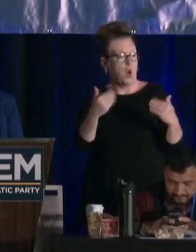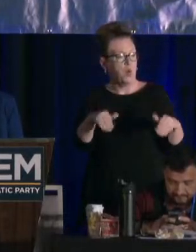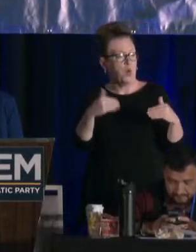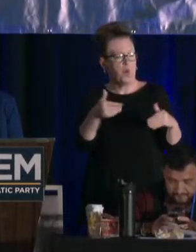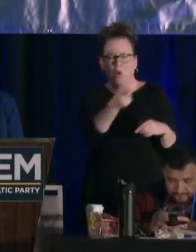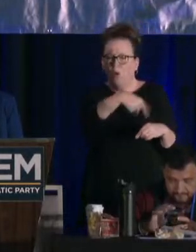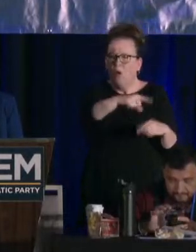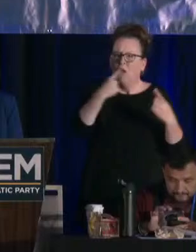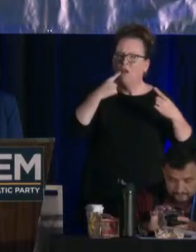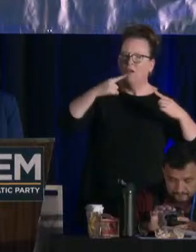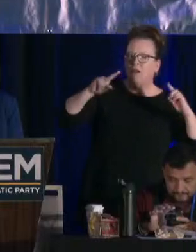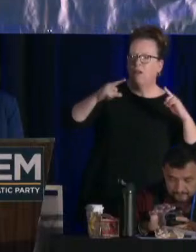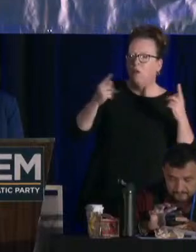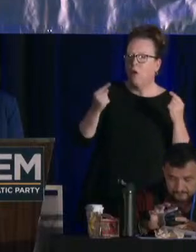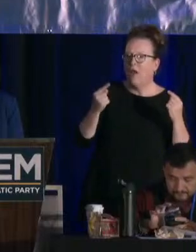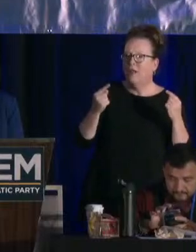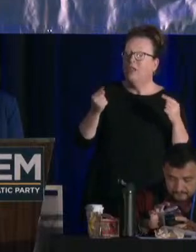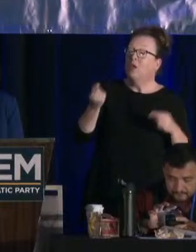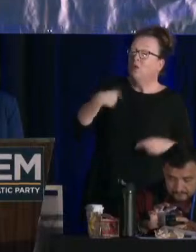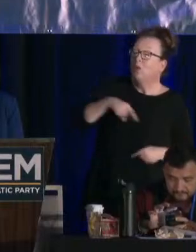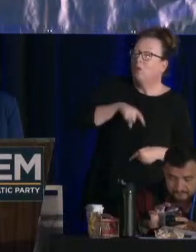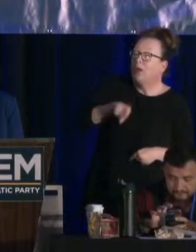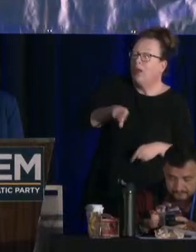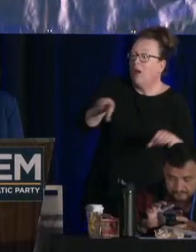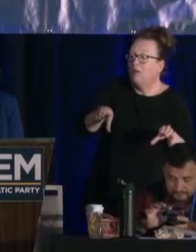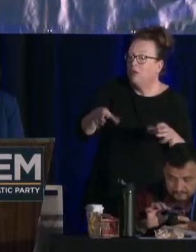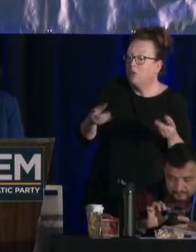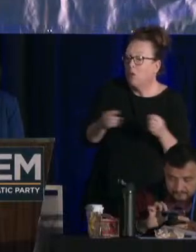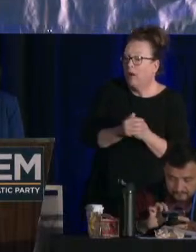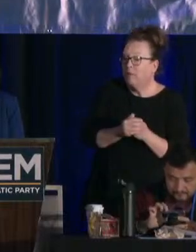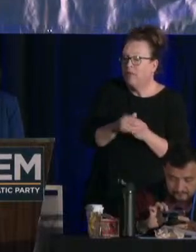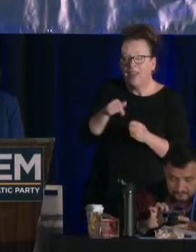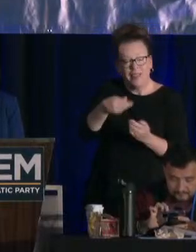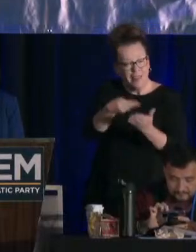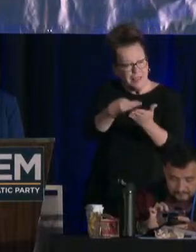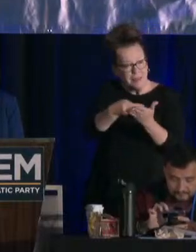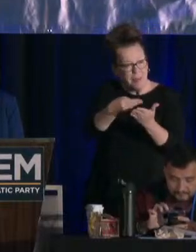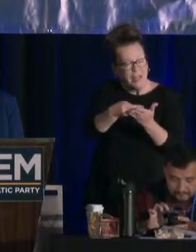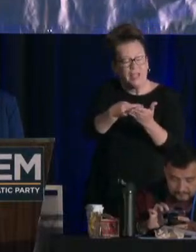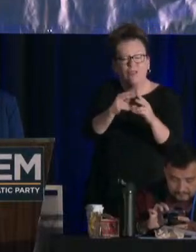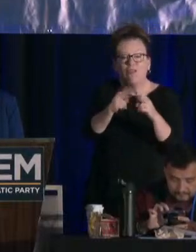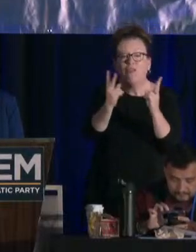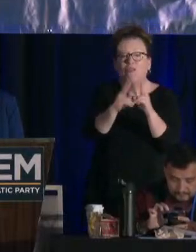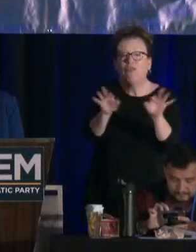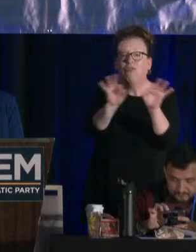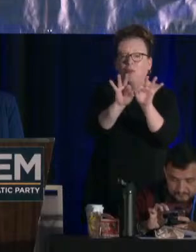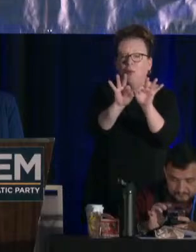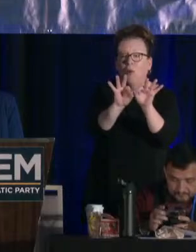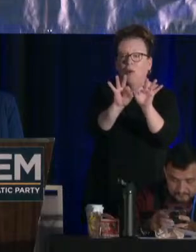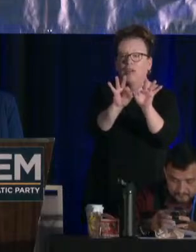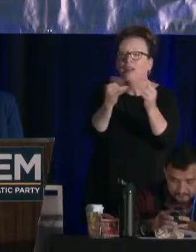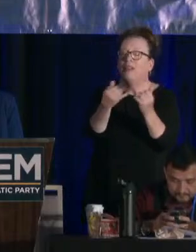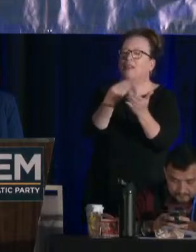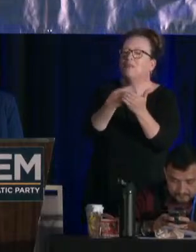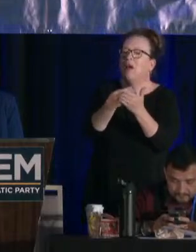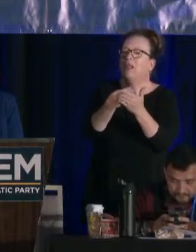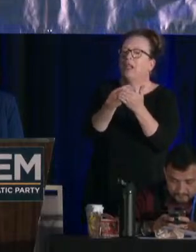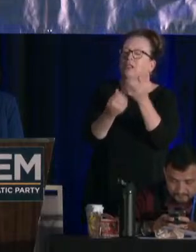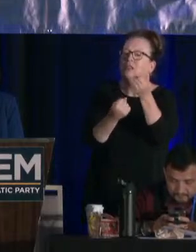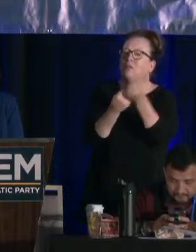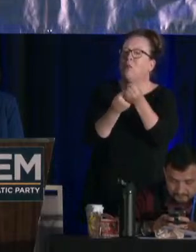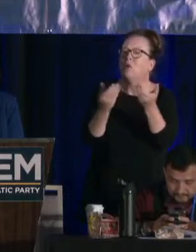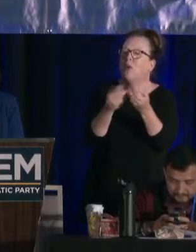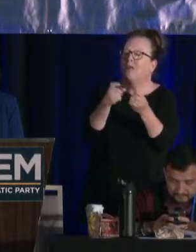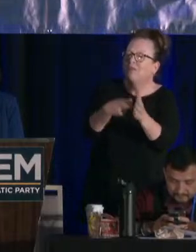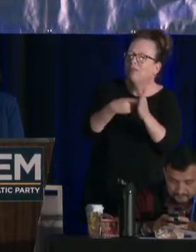accomplished. And so what we have to do, this money has been very important in accomplishing what has to happen